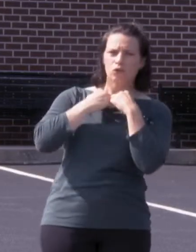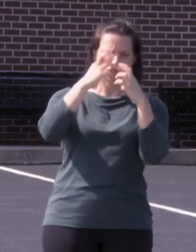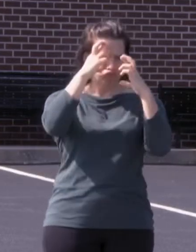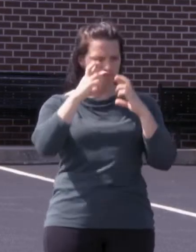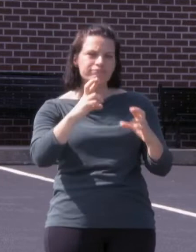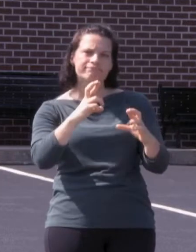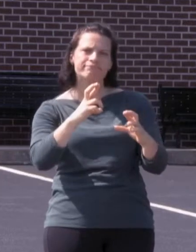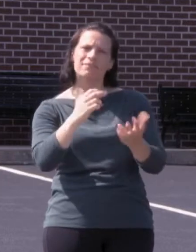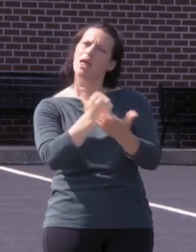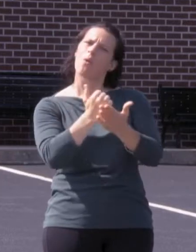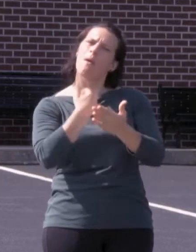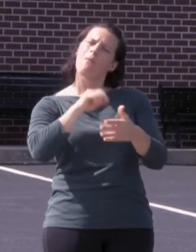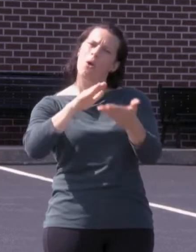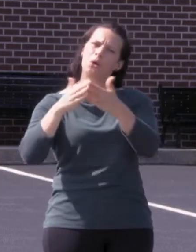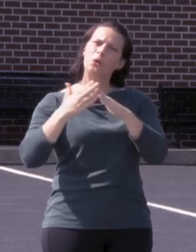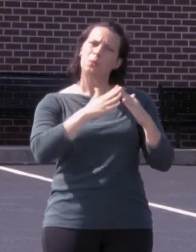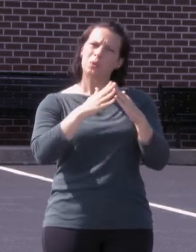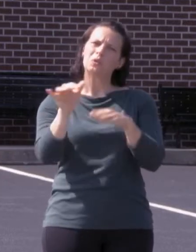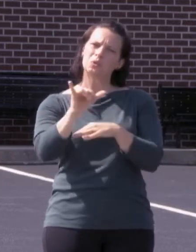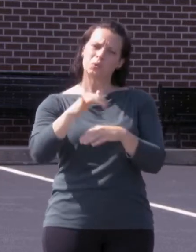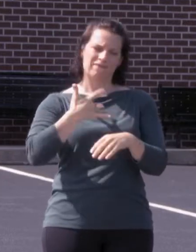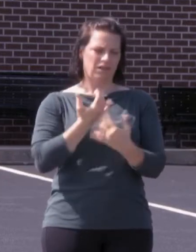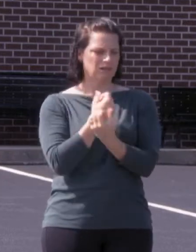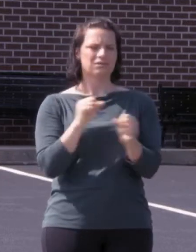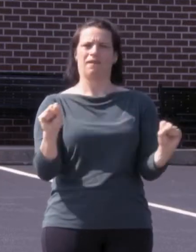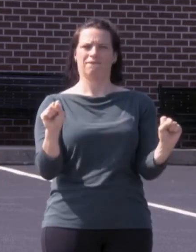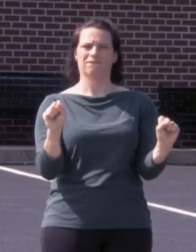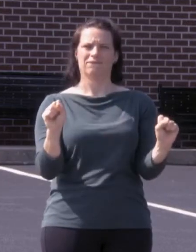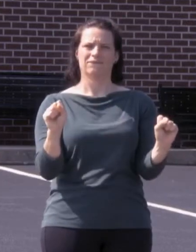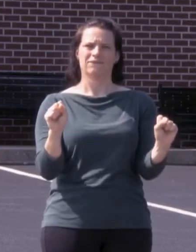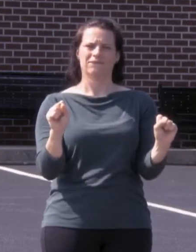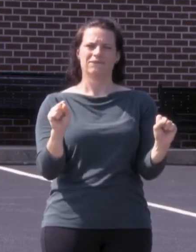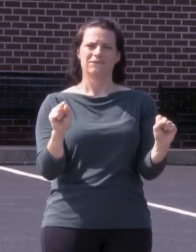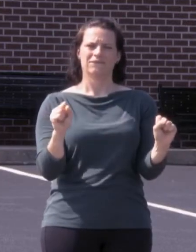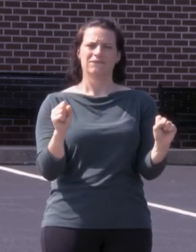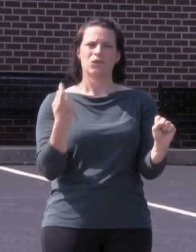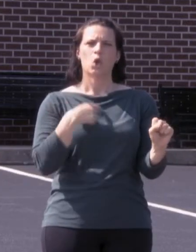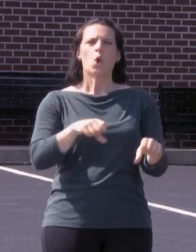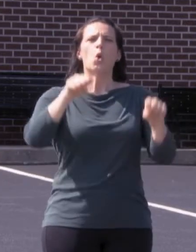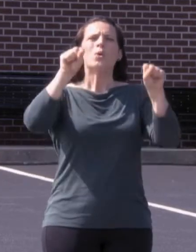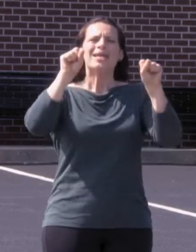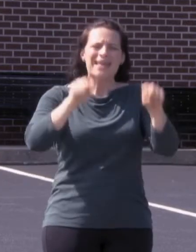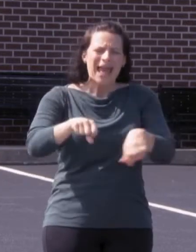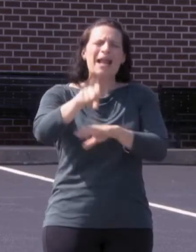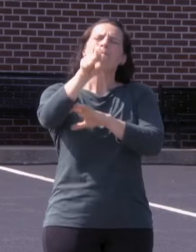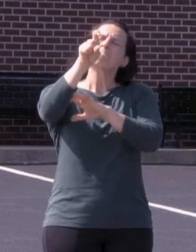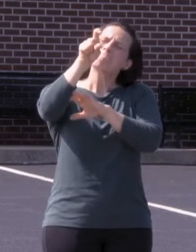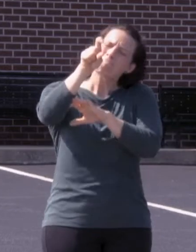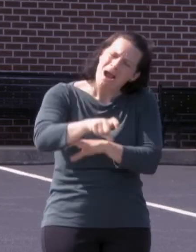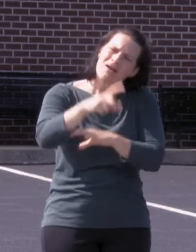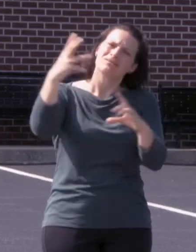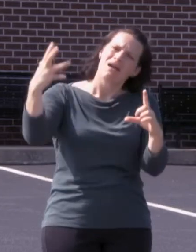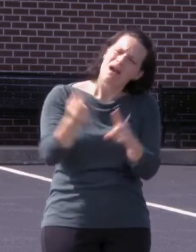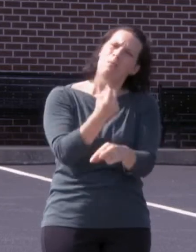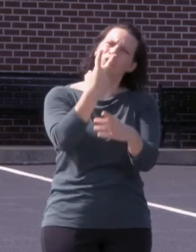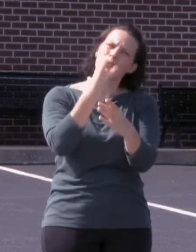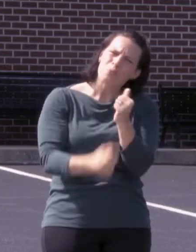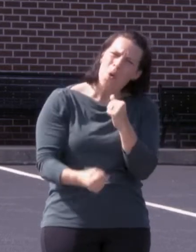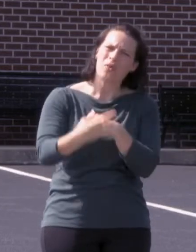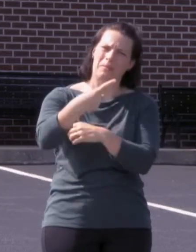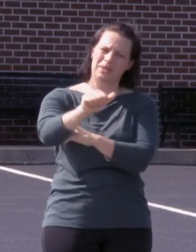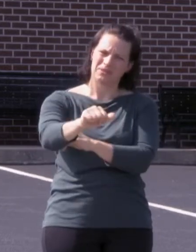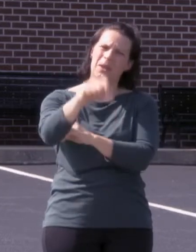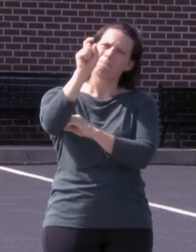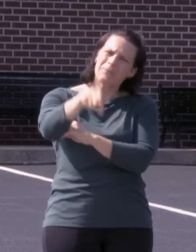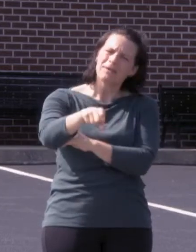and it will help our communities feel safe. We can and must accomplish both in